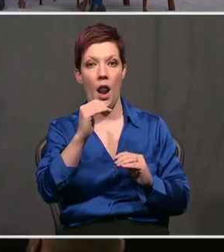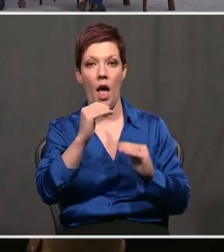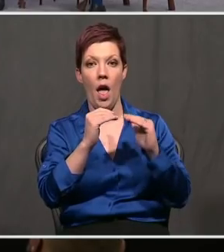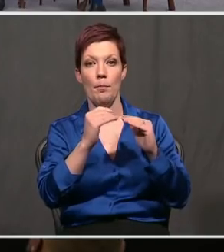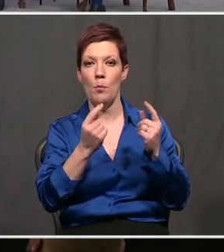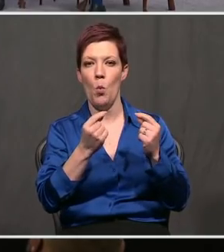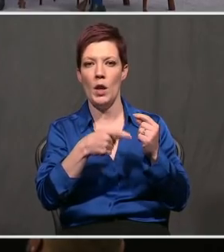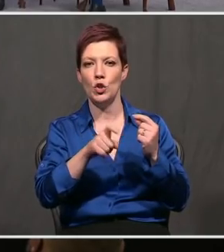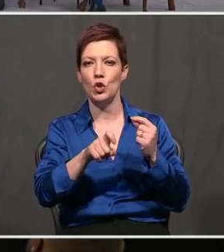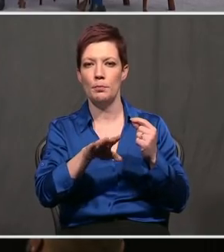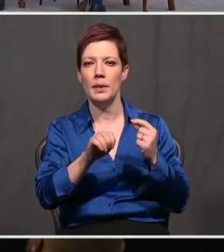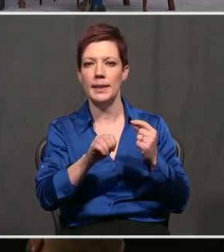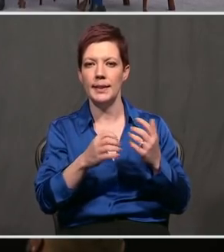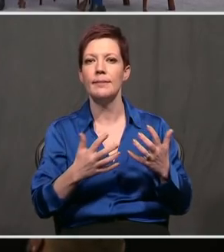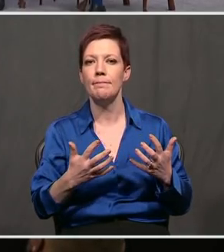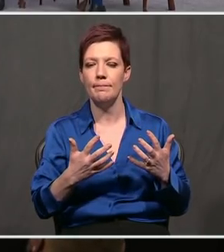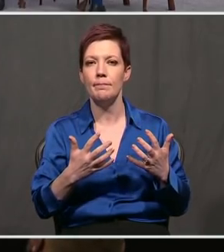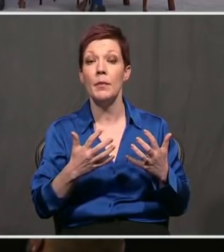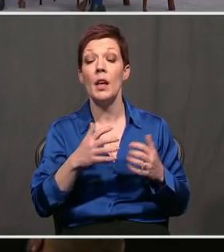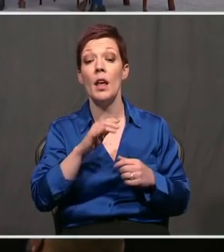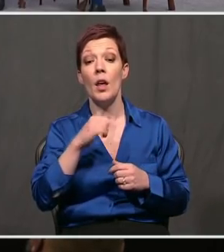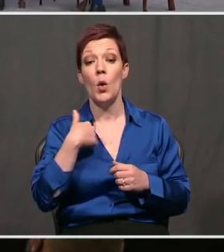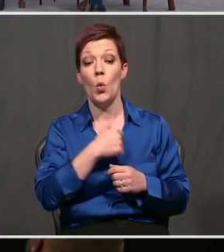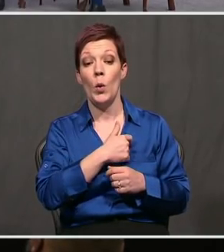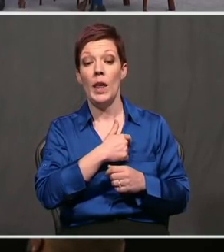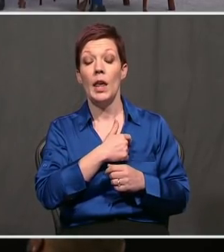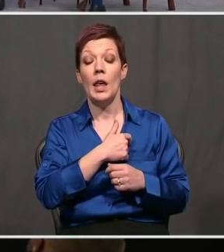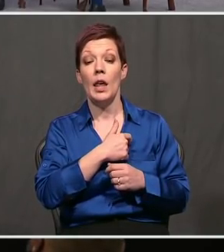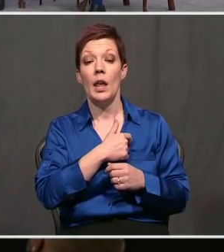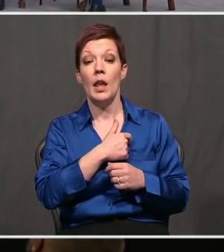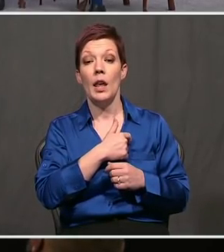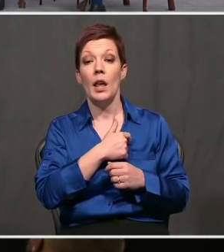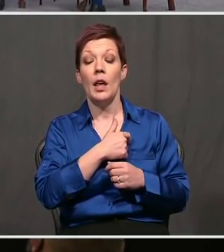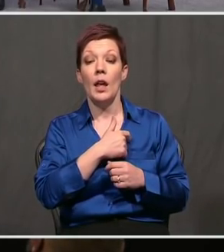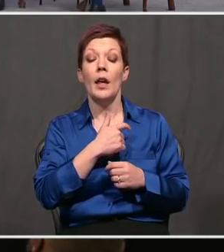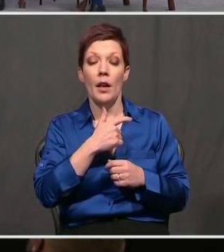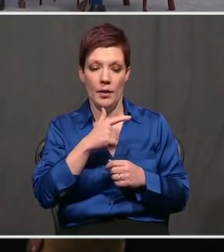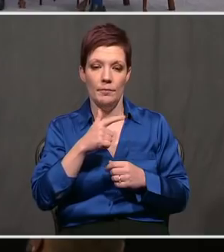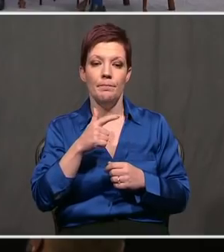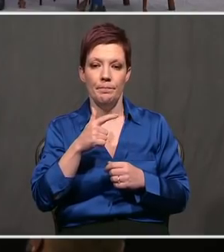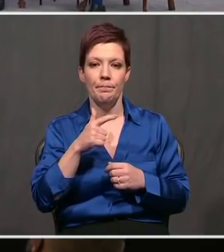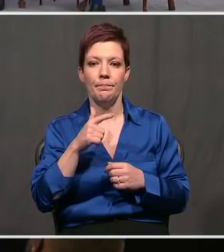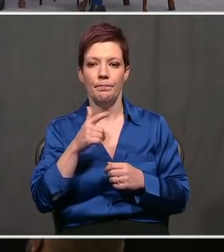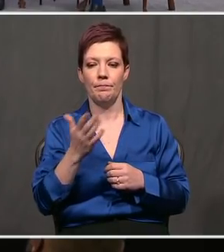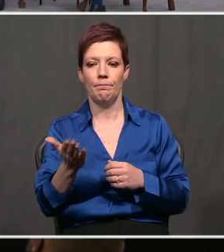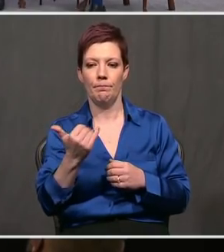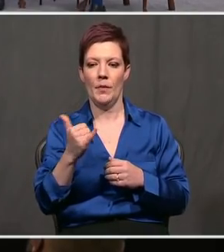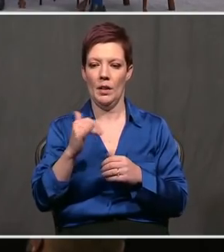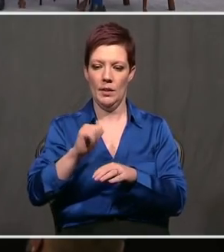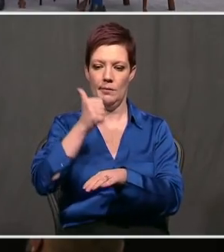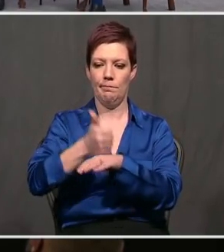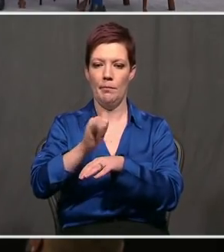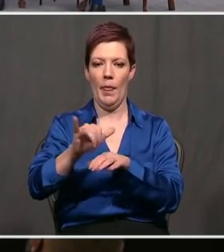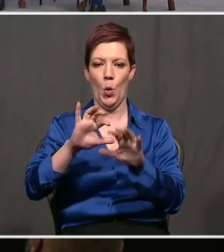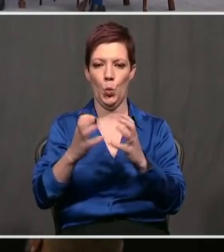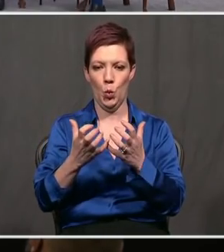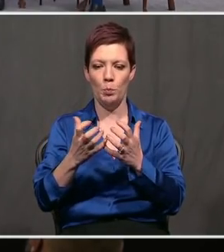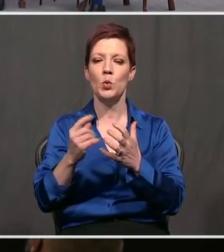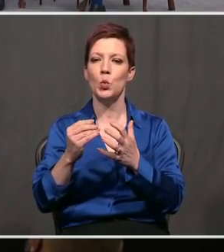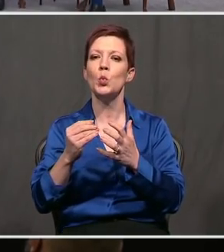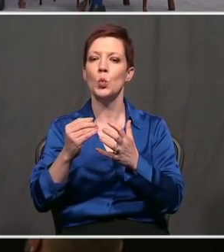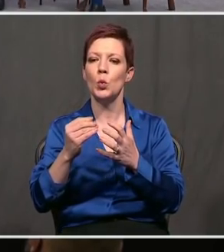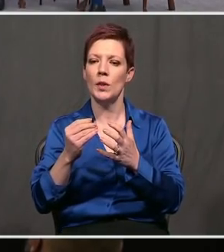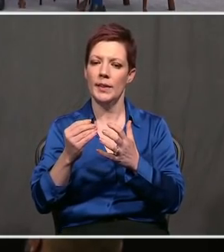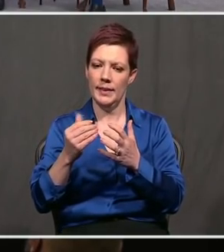group with really developing relationships to enhance our testing for those underserved